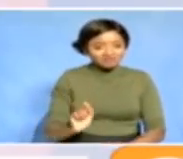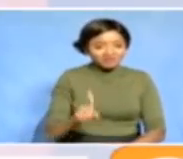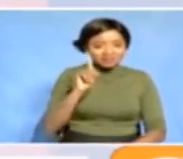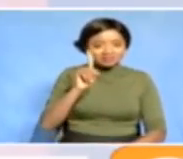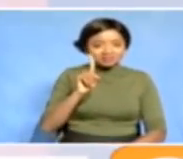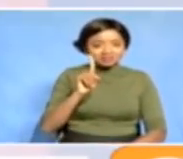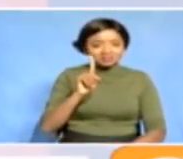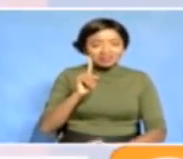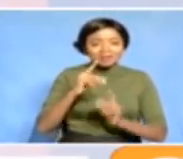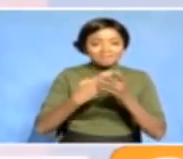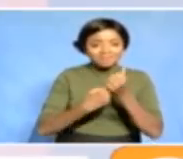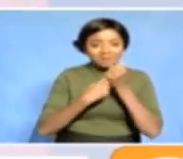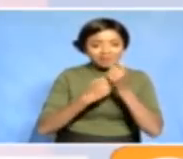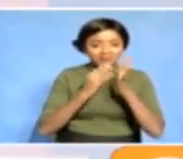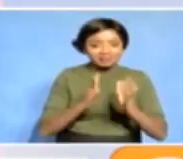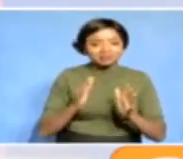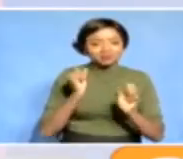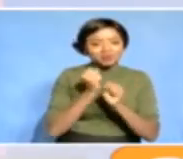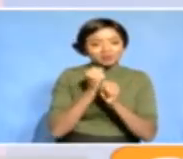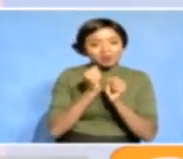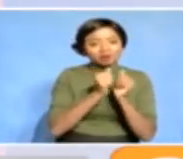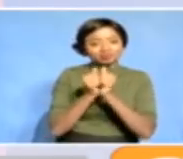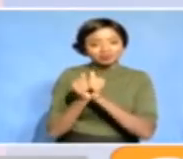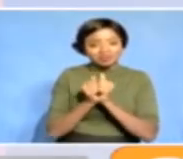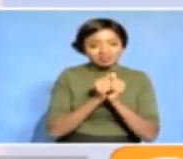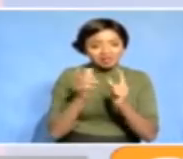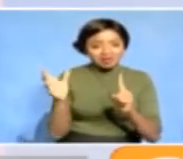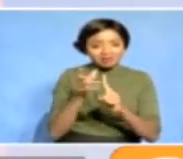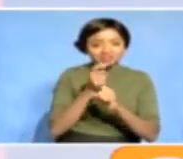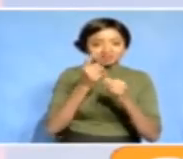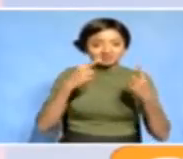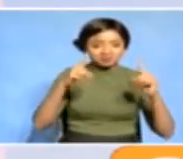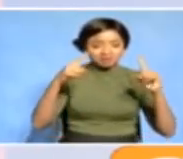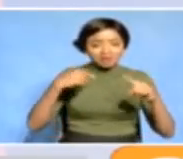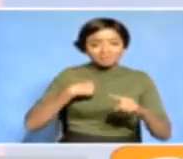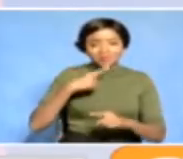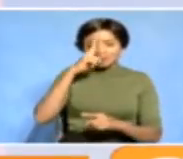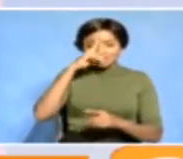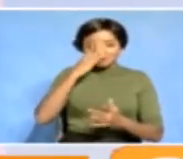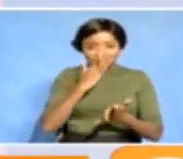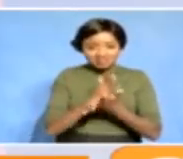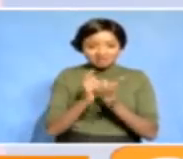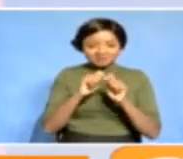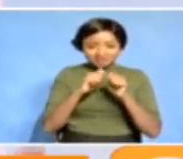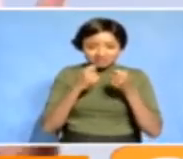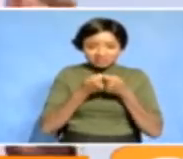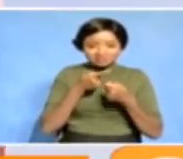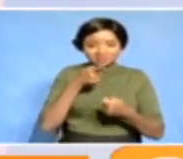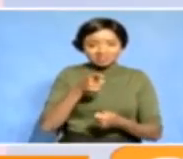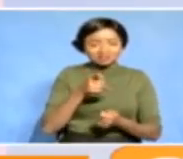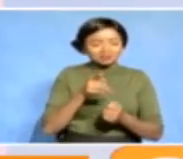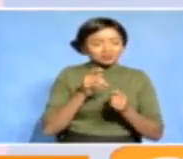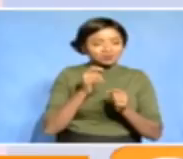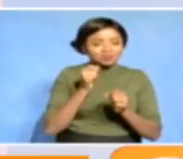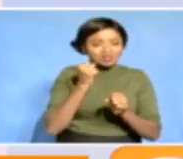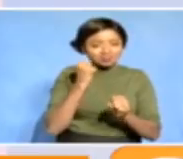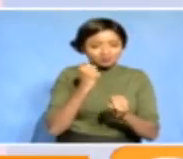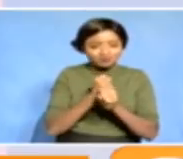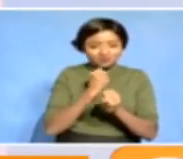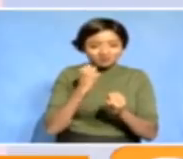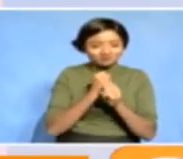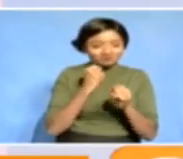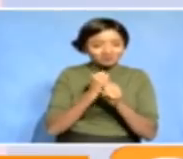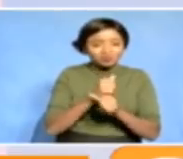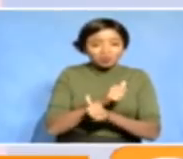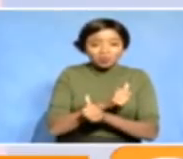work with you to ensure that there is success. I believe this team will play a major role in guiding the constitutional discourse